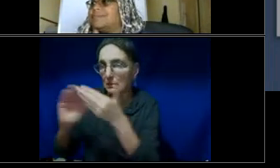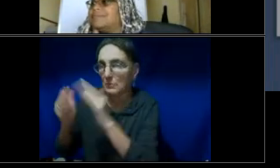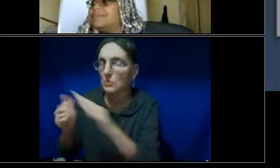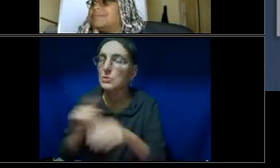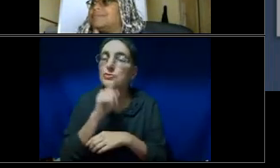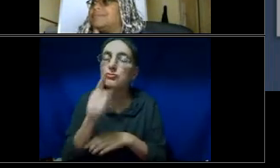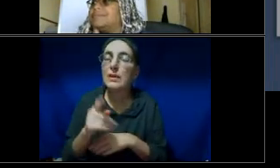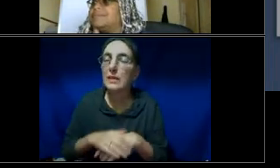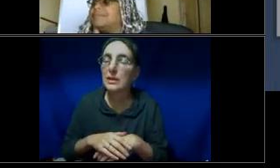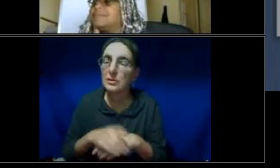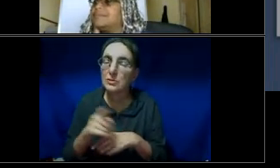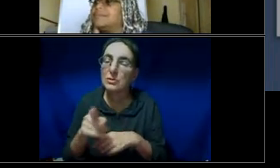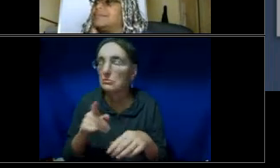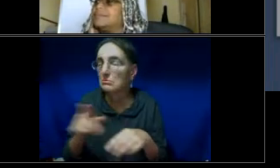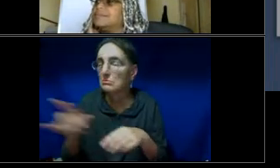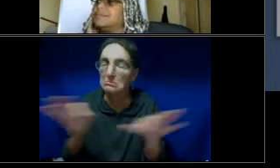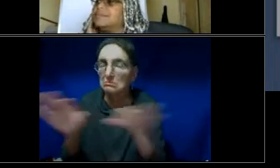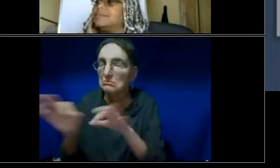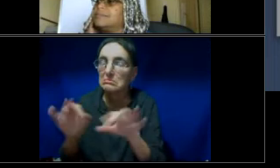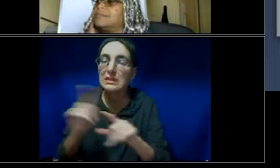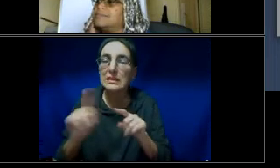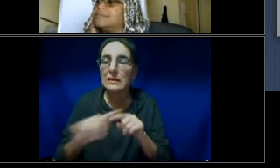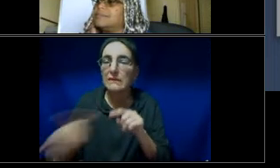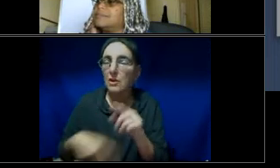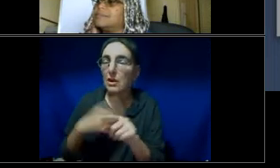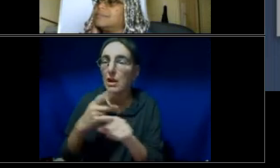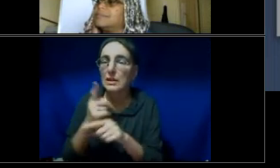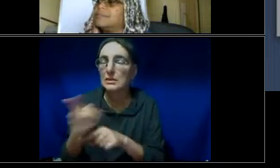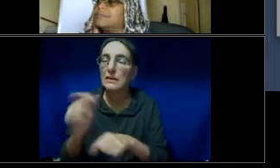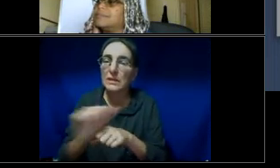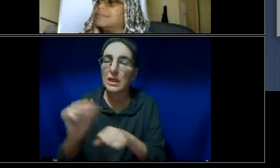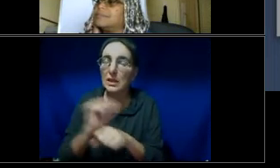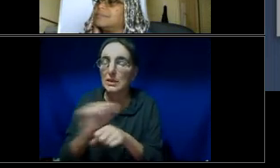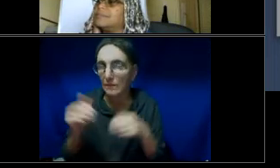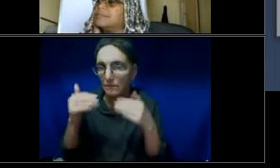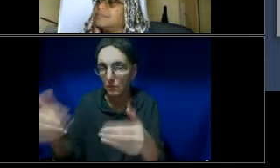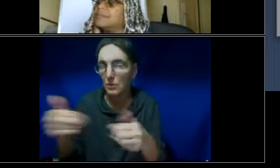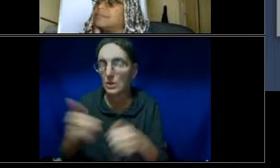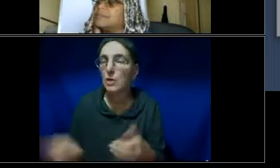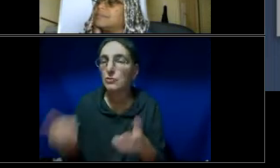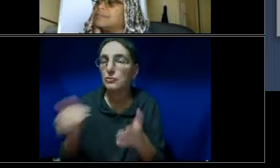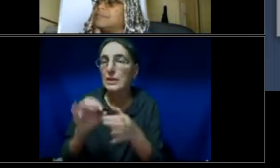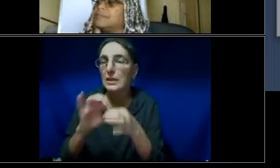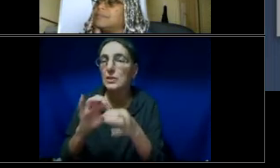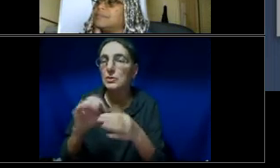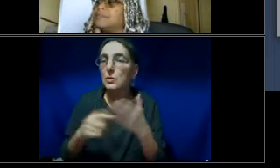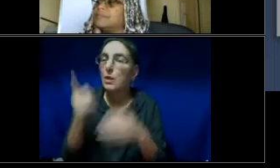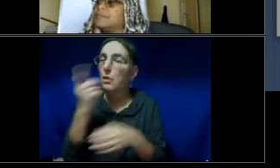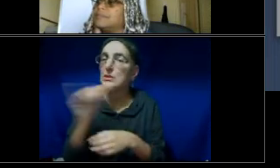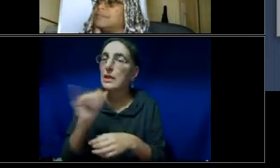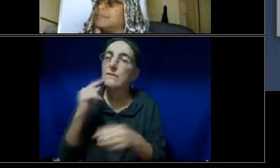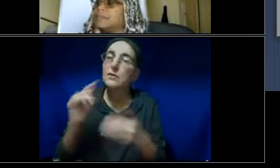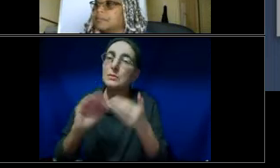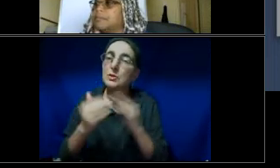out different types of paths forward on that reconnection and what it looks like for communities to reconnect.